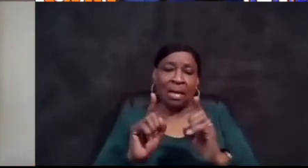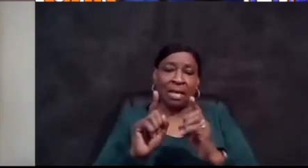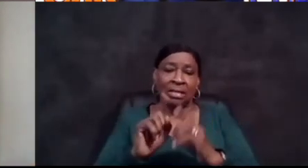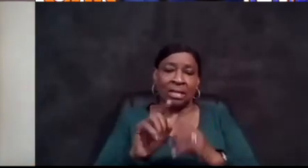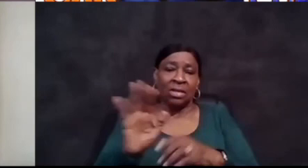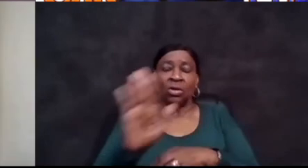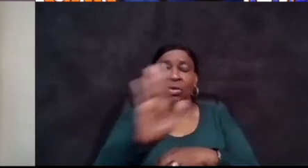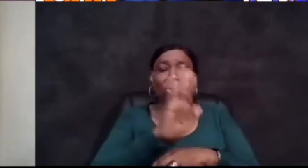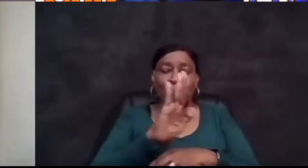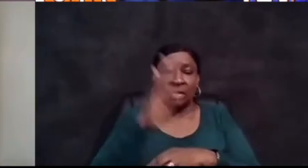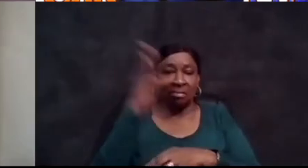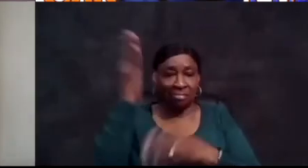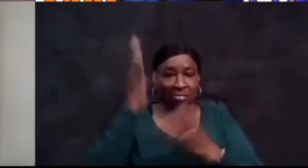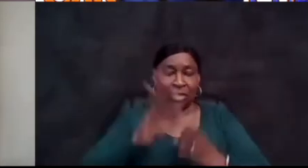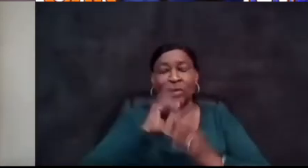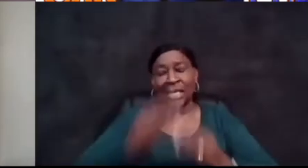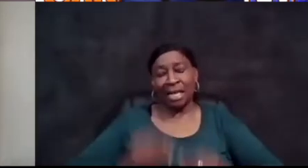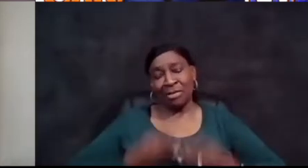talks inspired it.